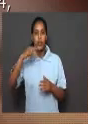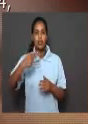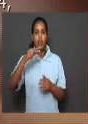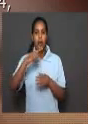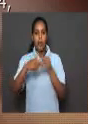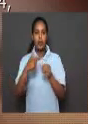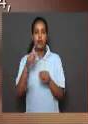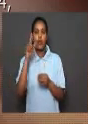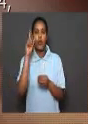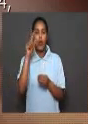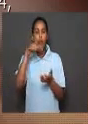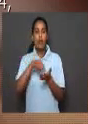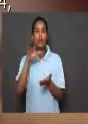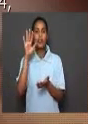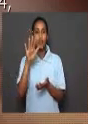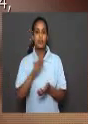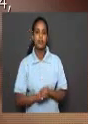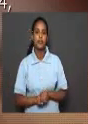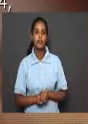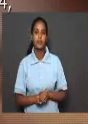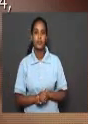about 1.5.